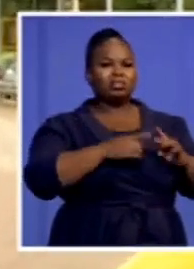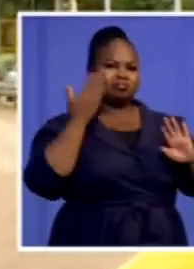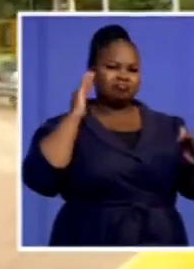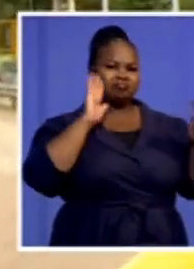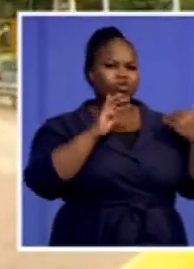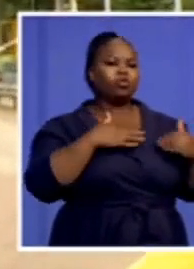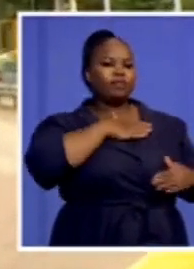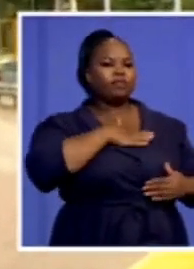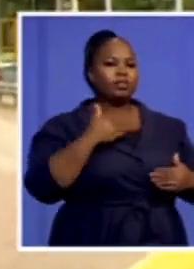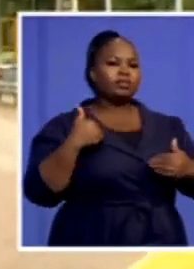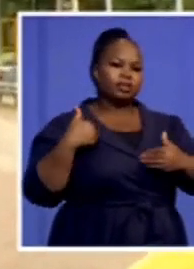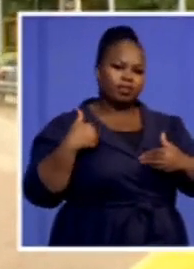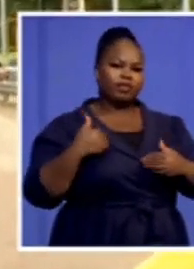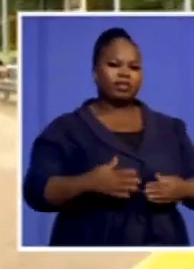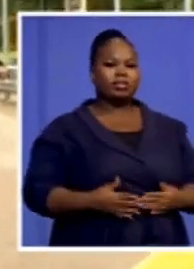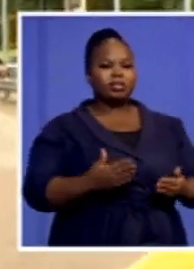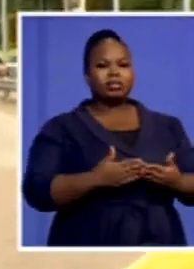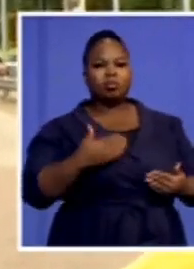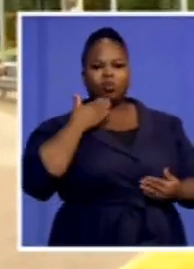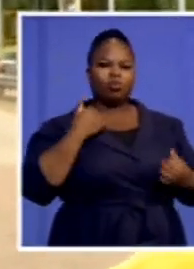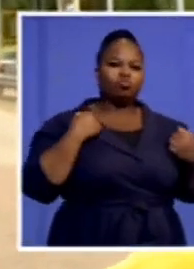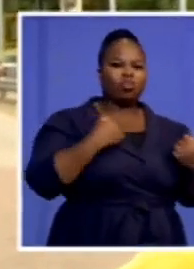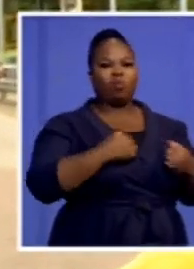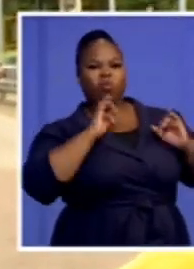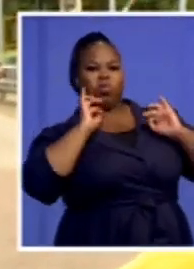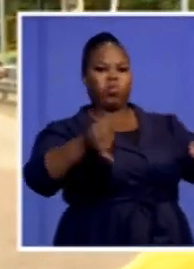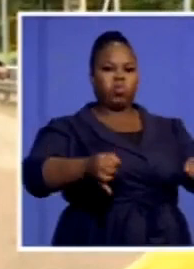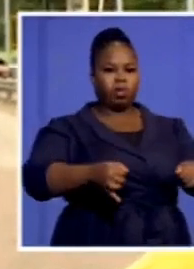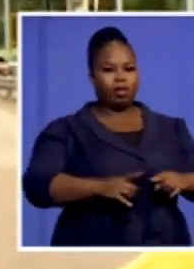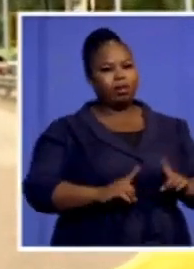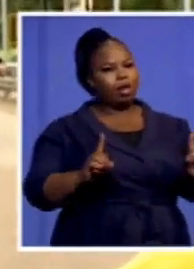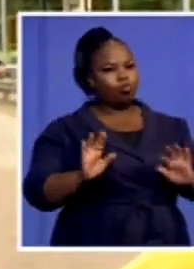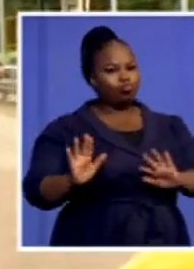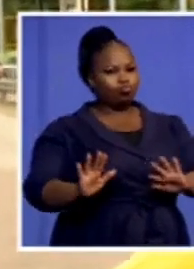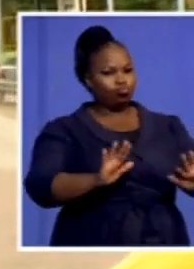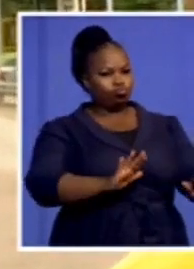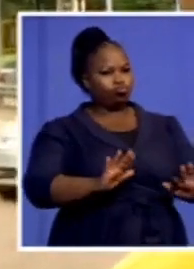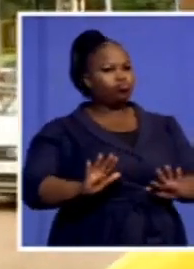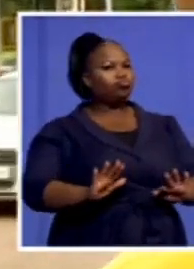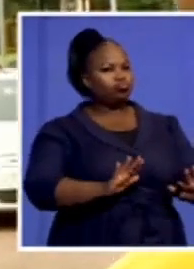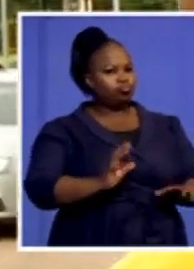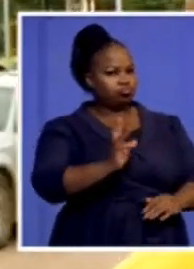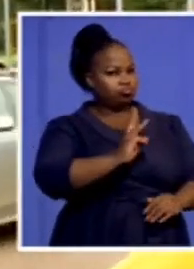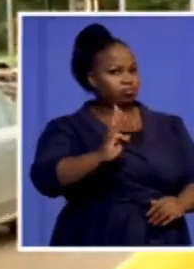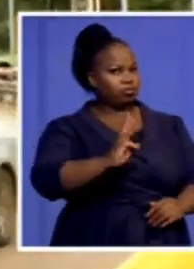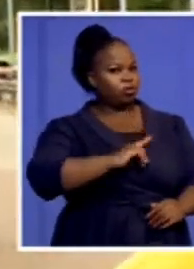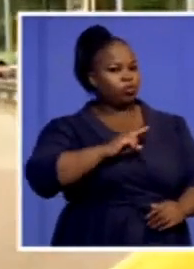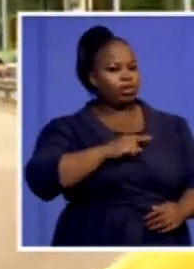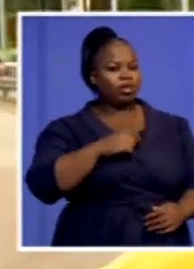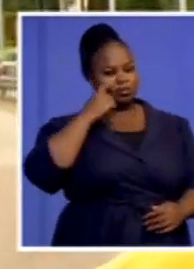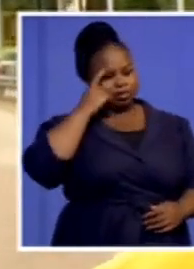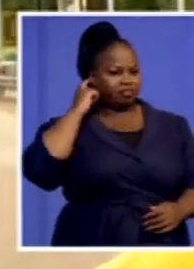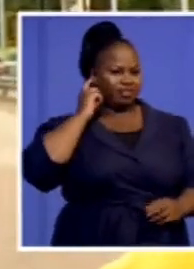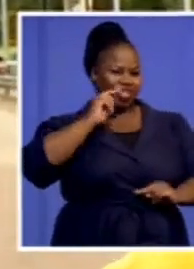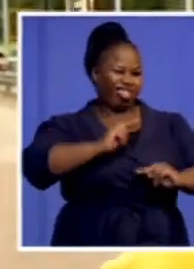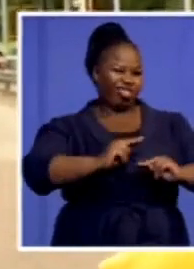la bošaedi ba driver batho ba bangwe bošaedi ne e fokotseile cause a ina ba bjalo kre re